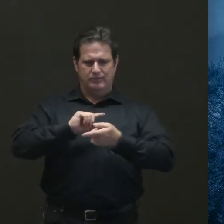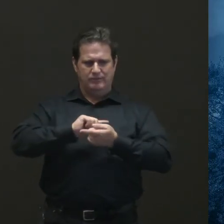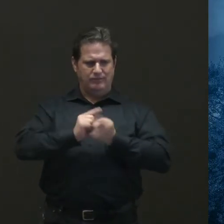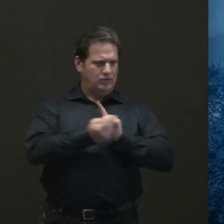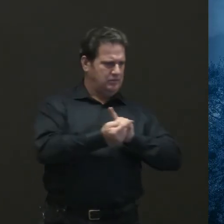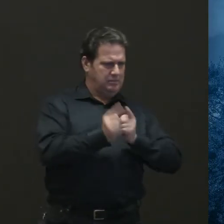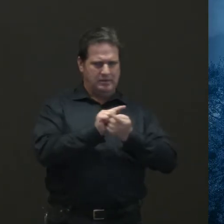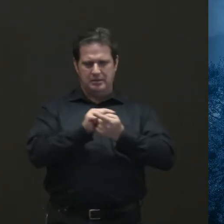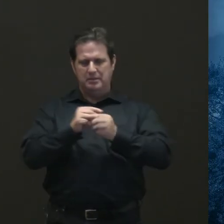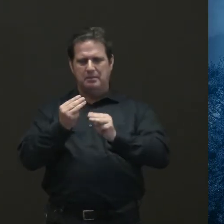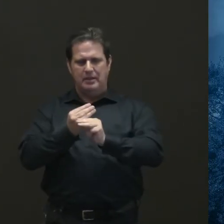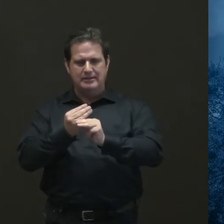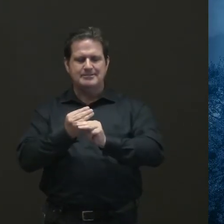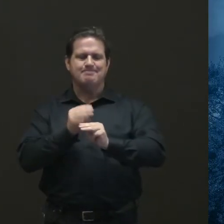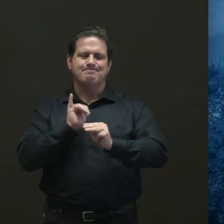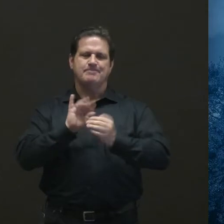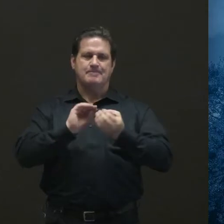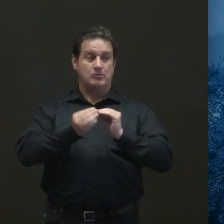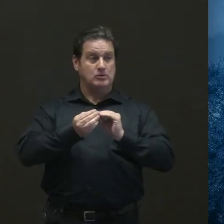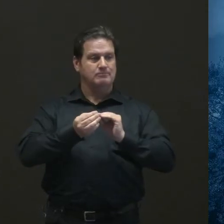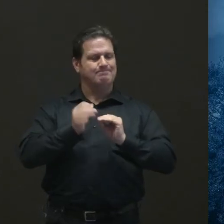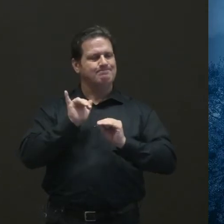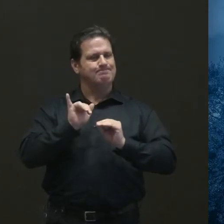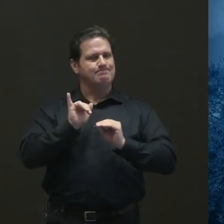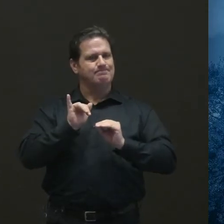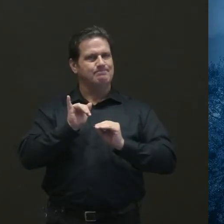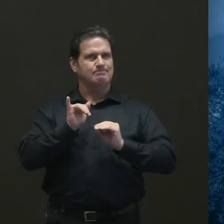down today, and the number that we came up with,